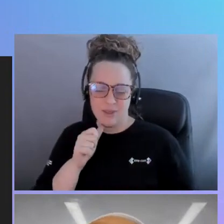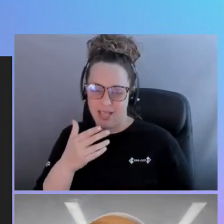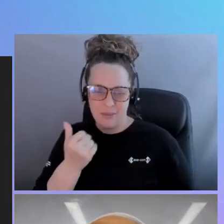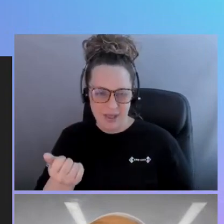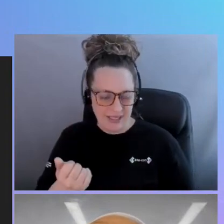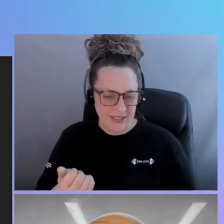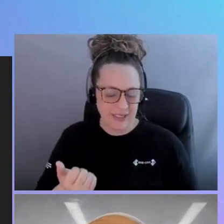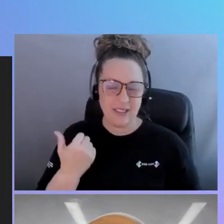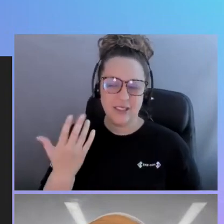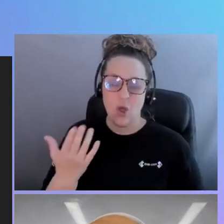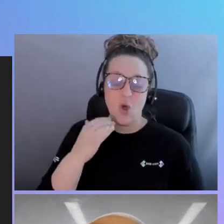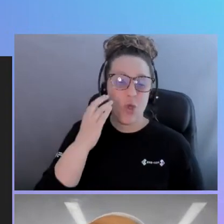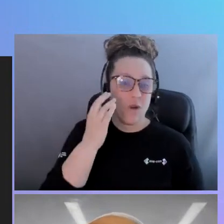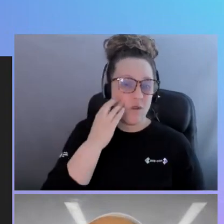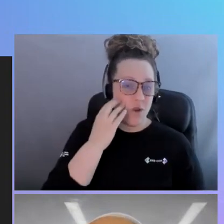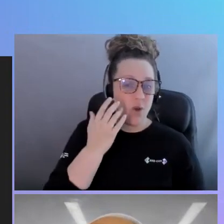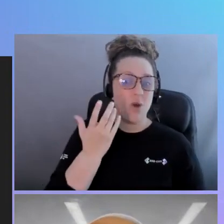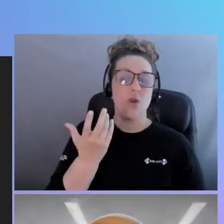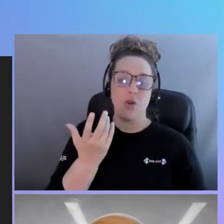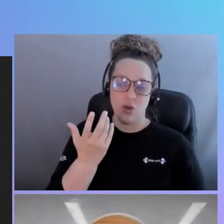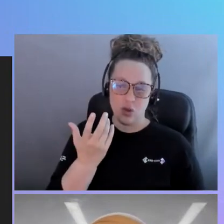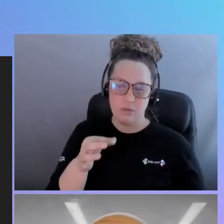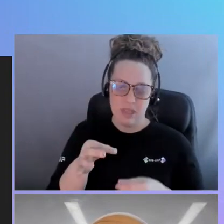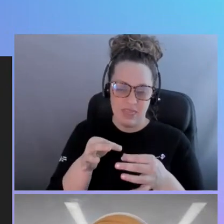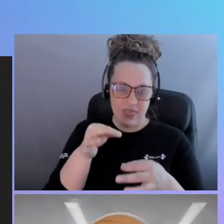The font used to be quite thin as well,